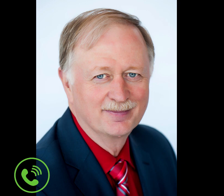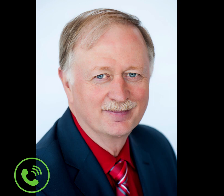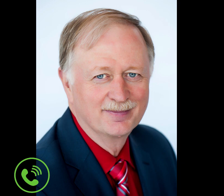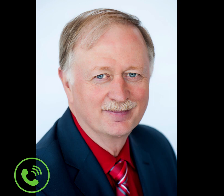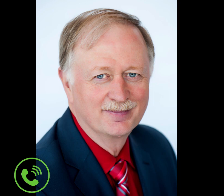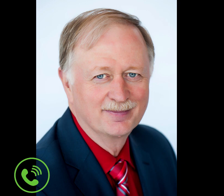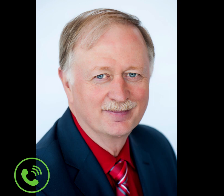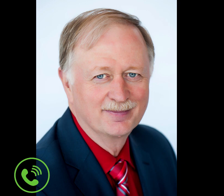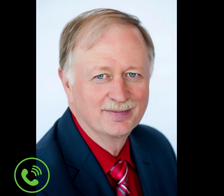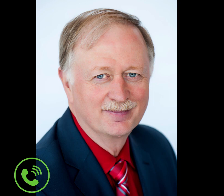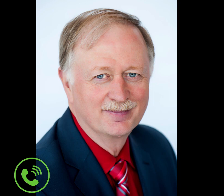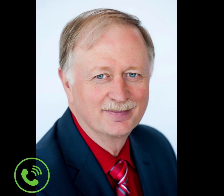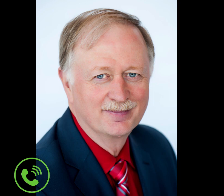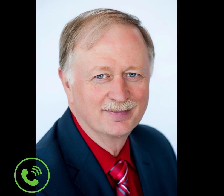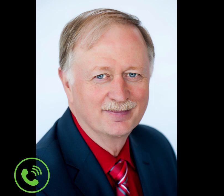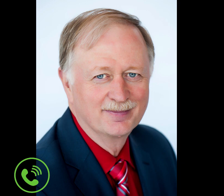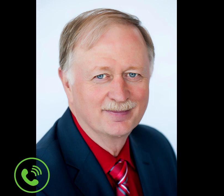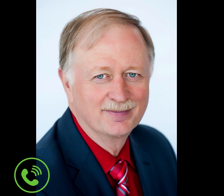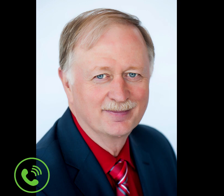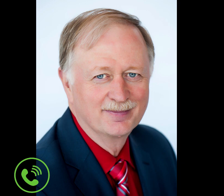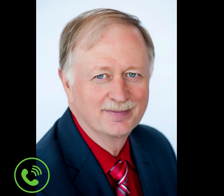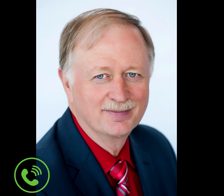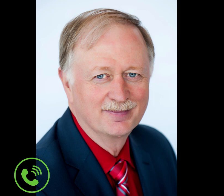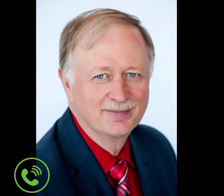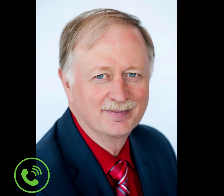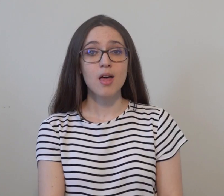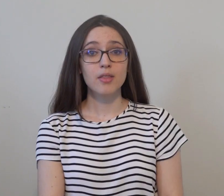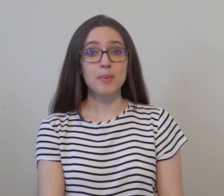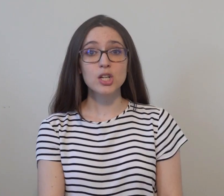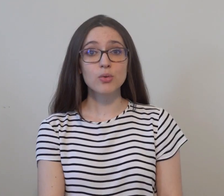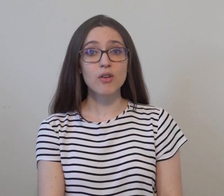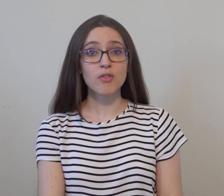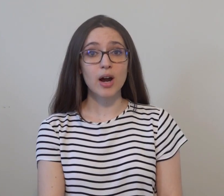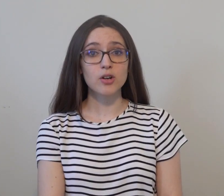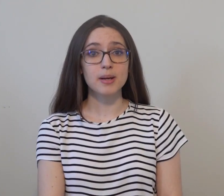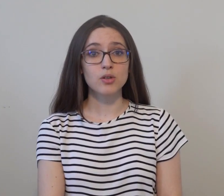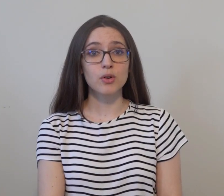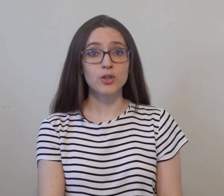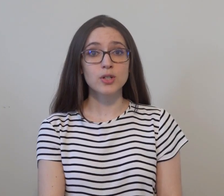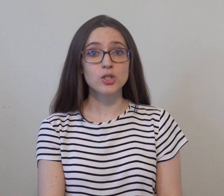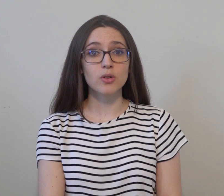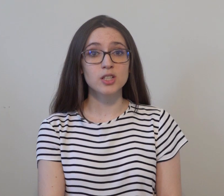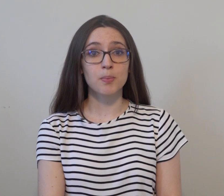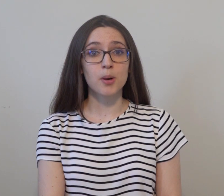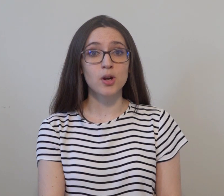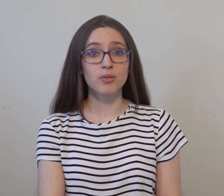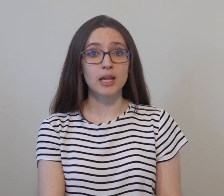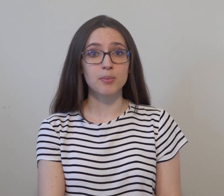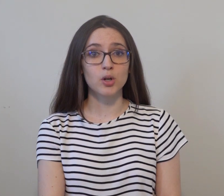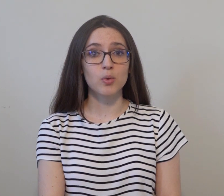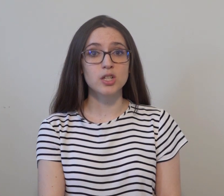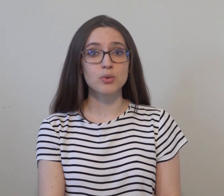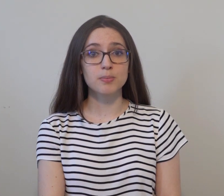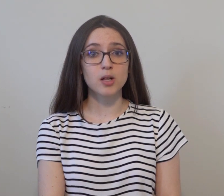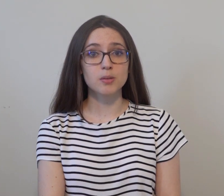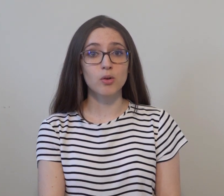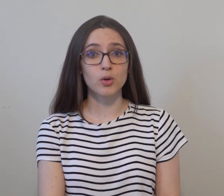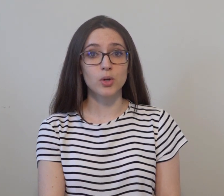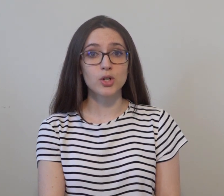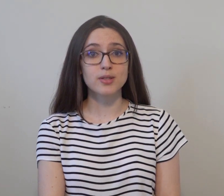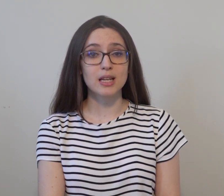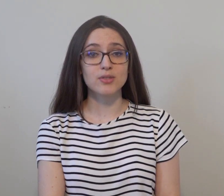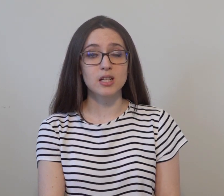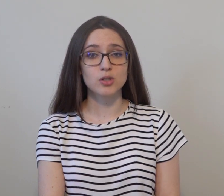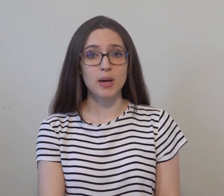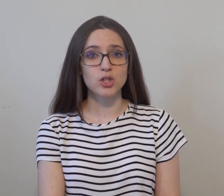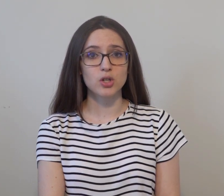and we'll be working with them closely. The Ministry of Environment referred us to the Department of Labor, which is responsible